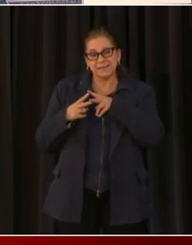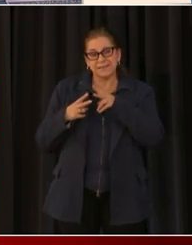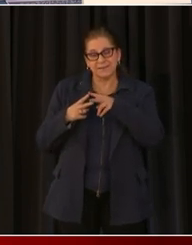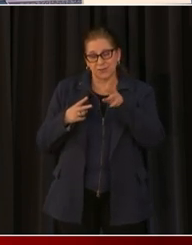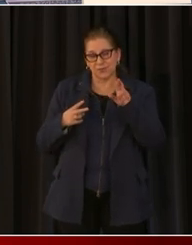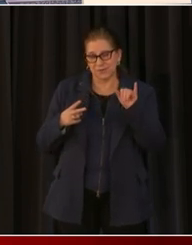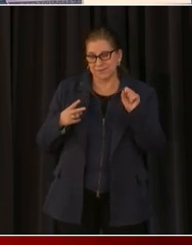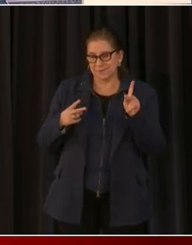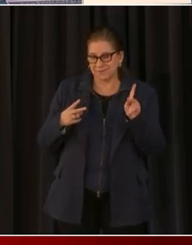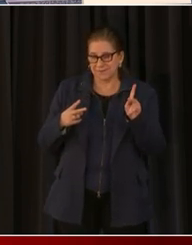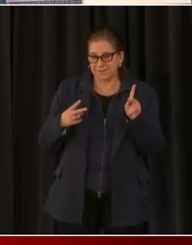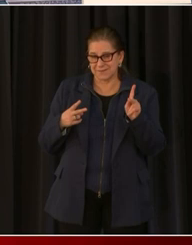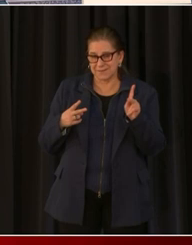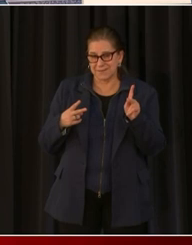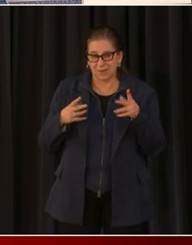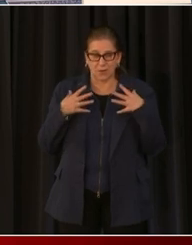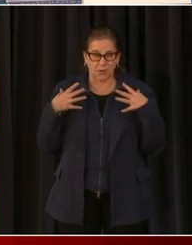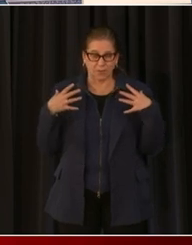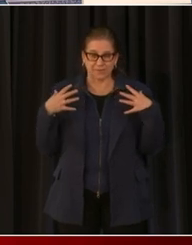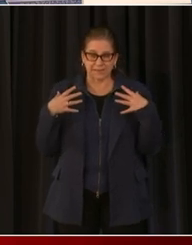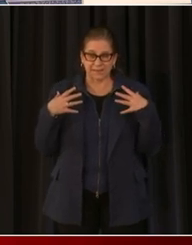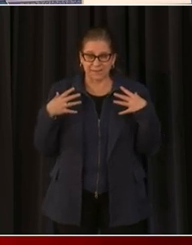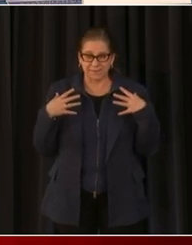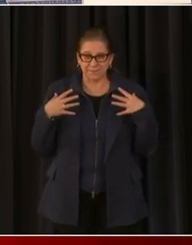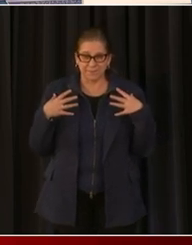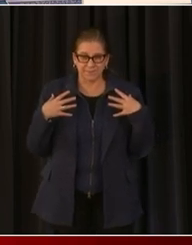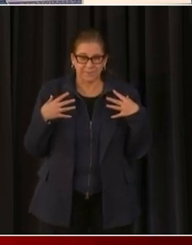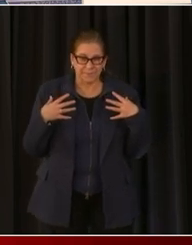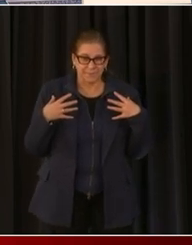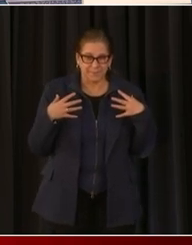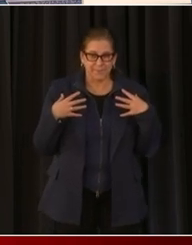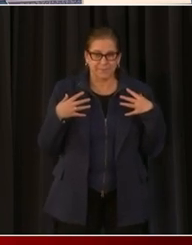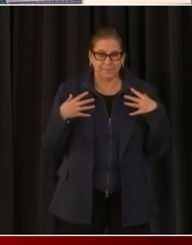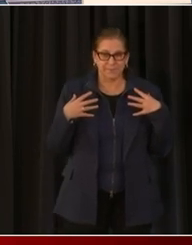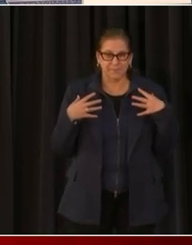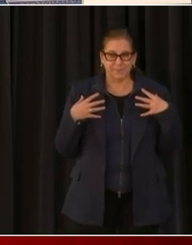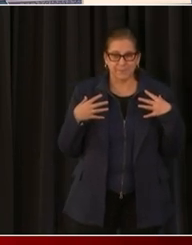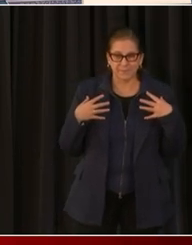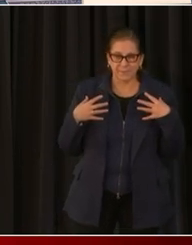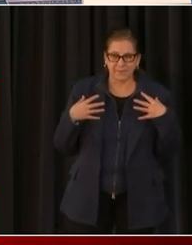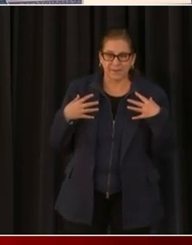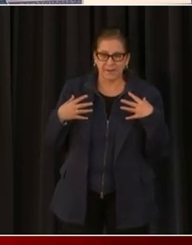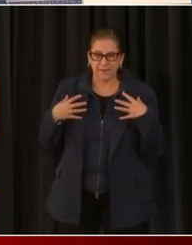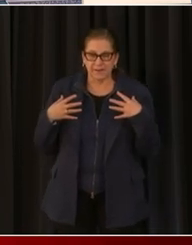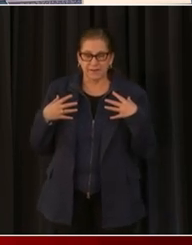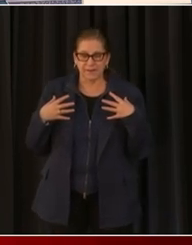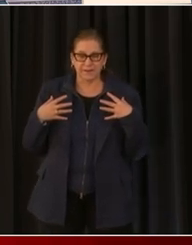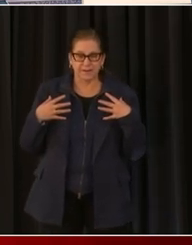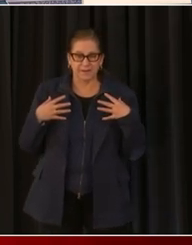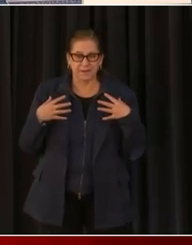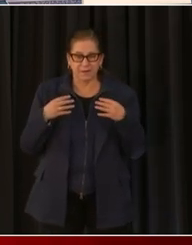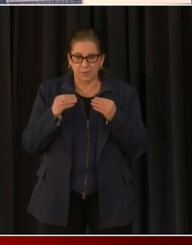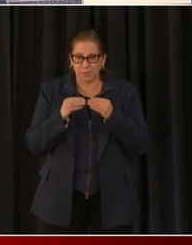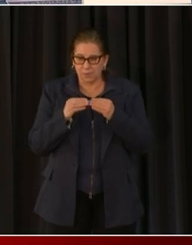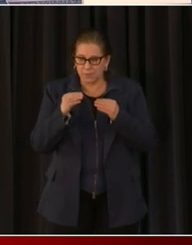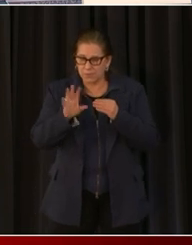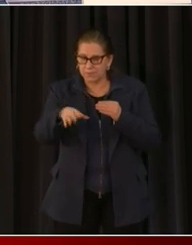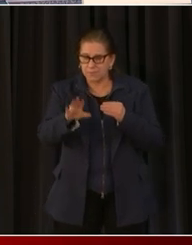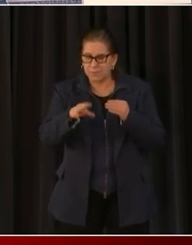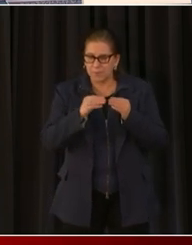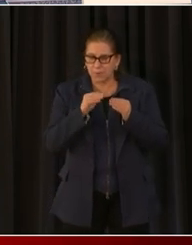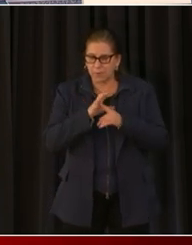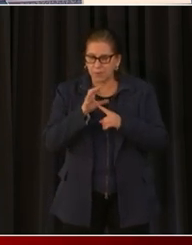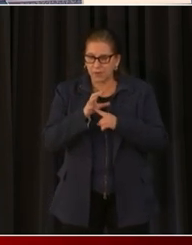that obesity tends to be more prevalent than overweight in some of those communities, and so we believe we can still cover